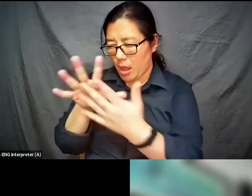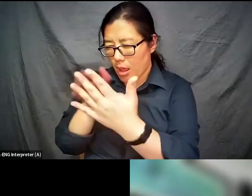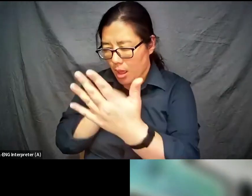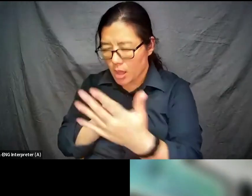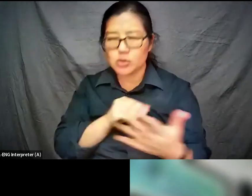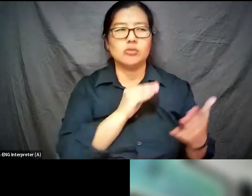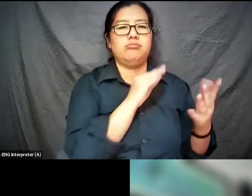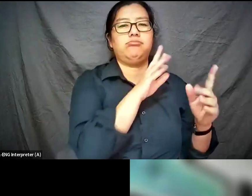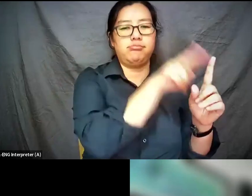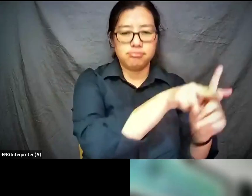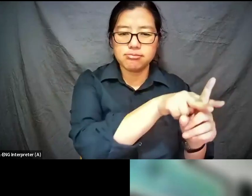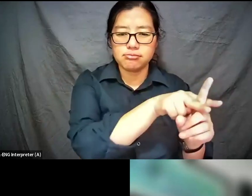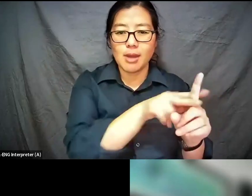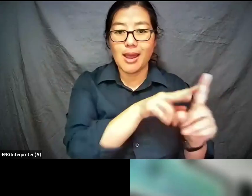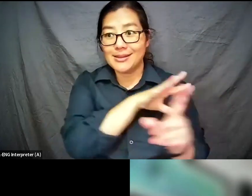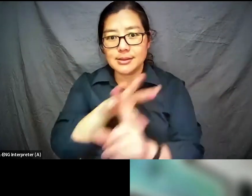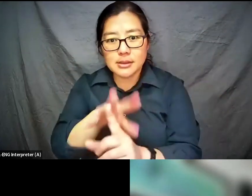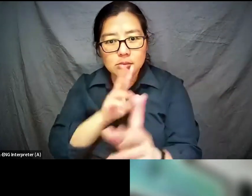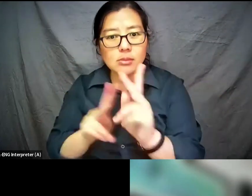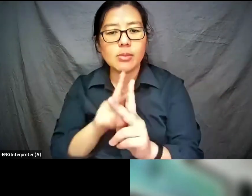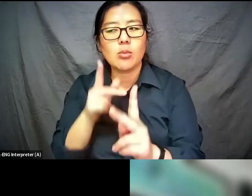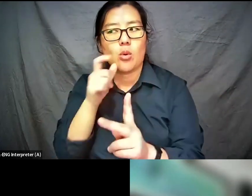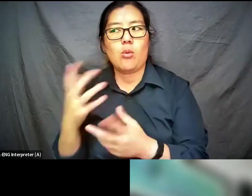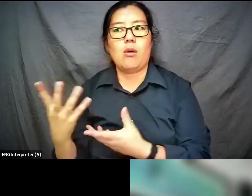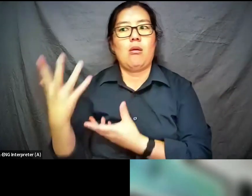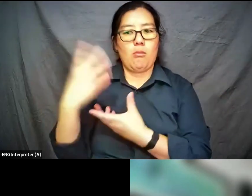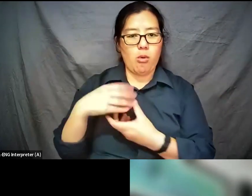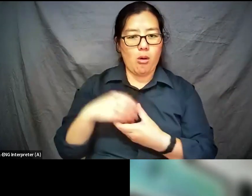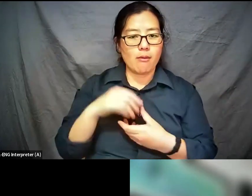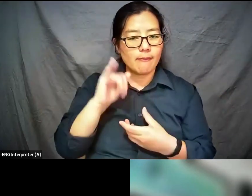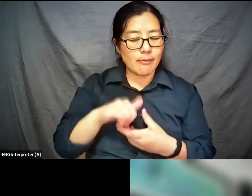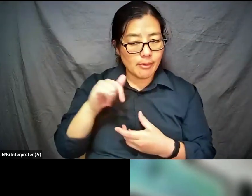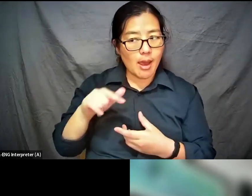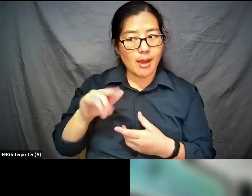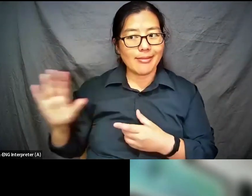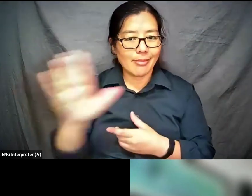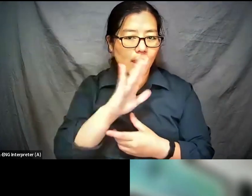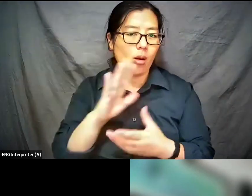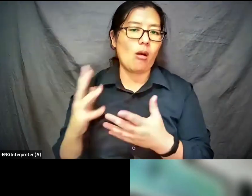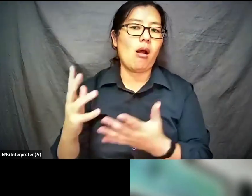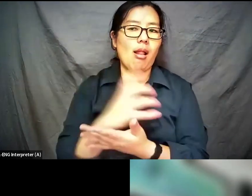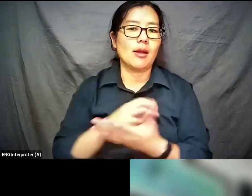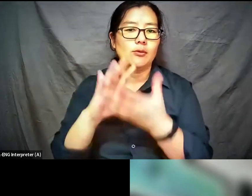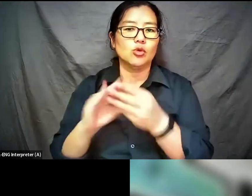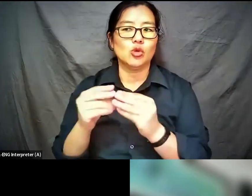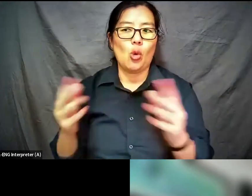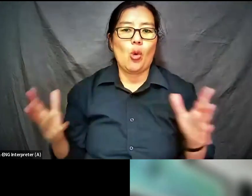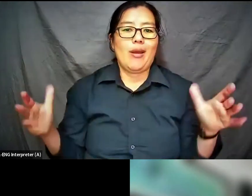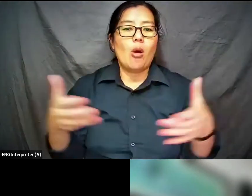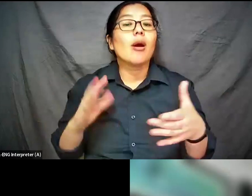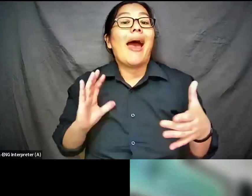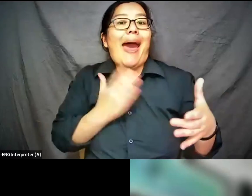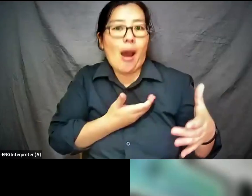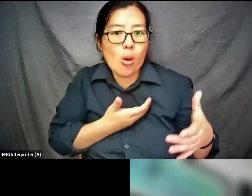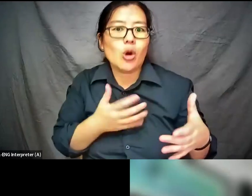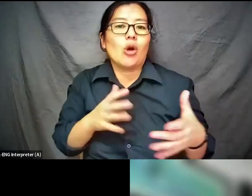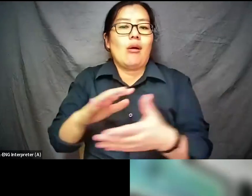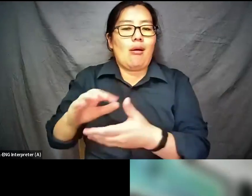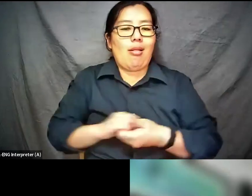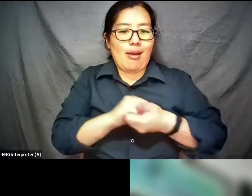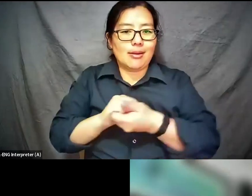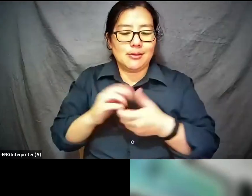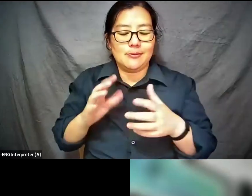much. My experience has certainly shaped the work that I'm looking to embark on. So as I'd mentioned, the Triple Cripples